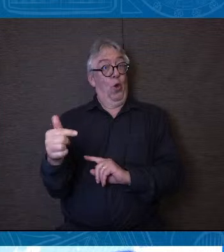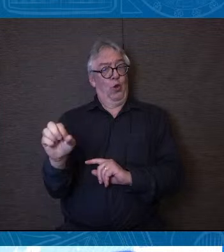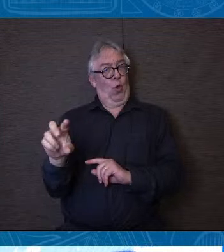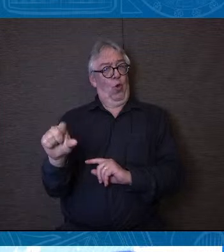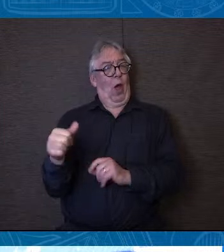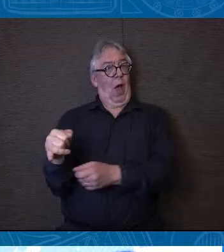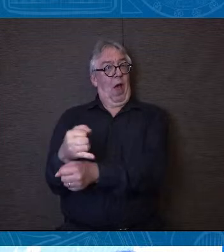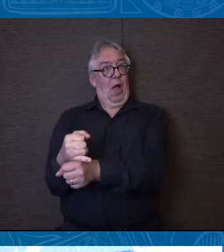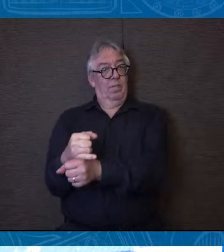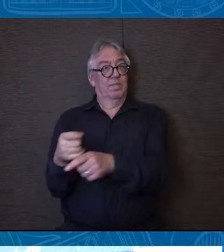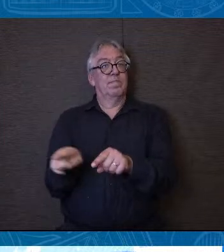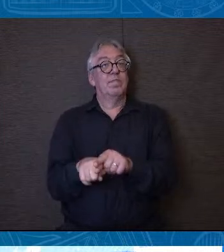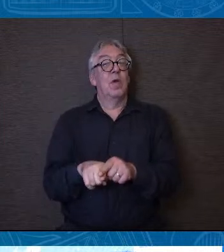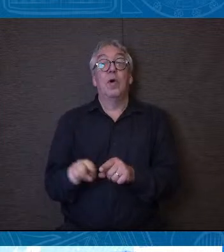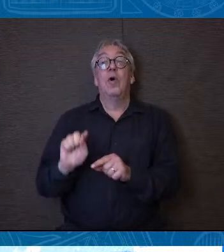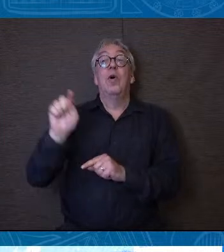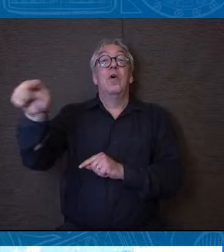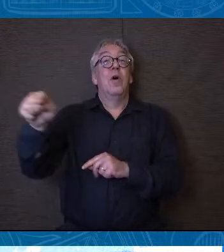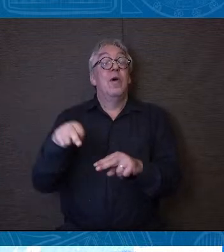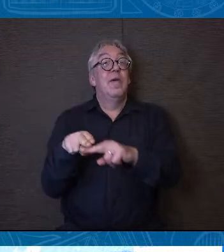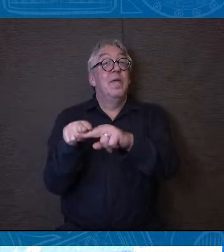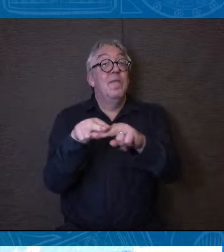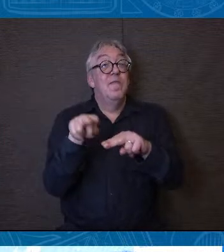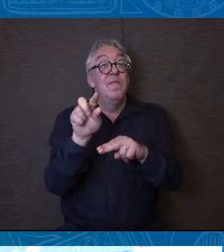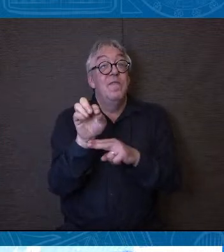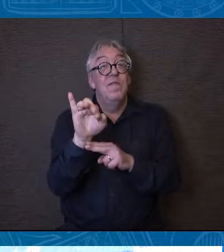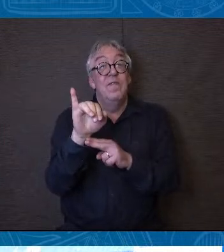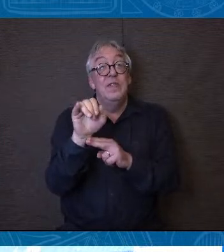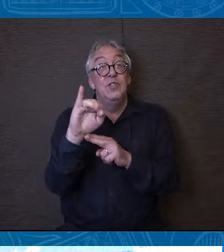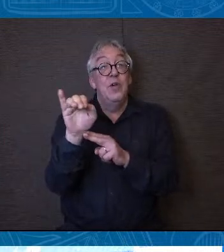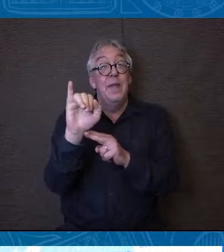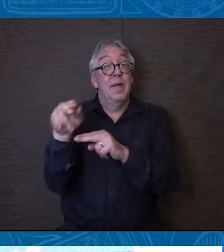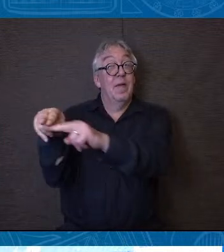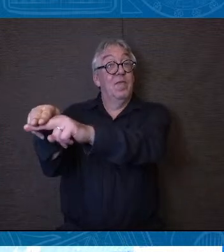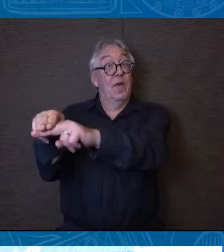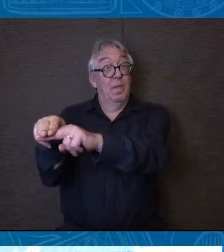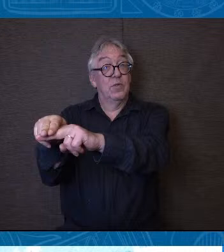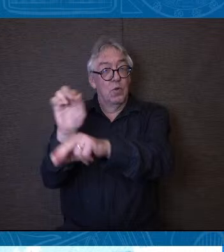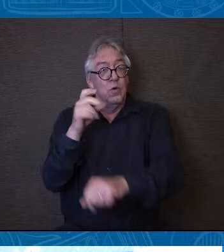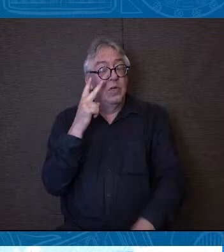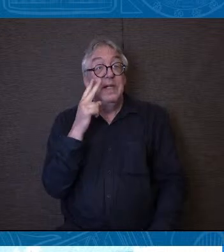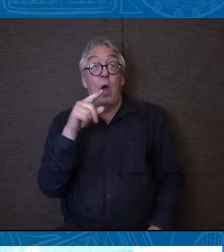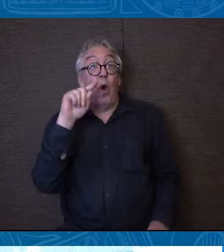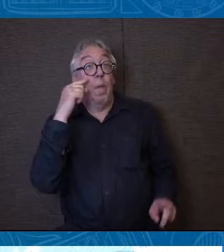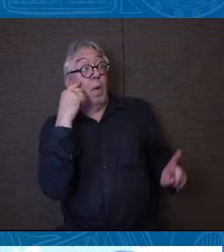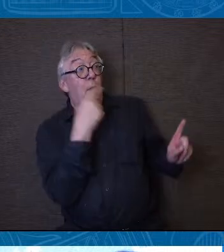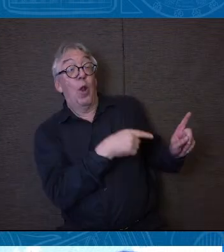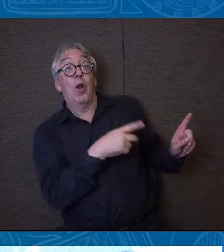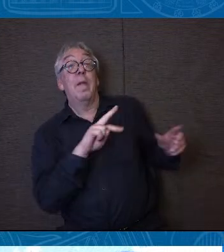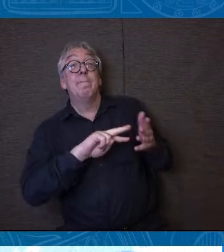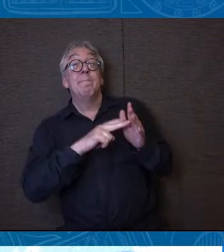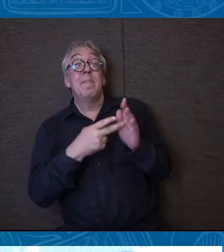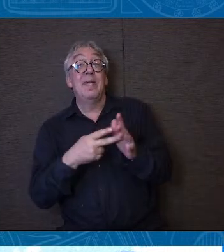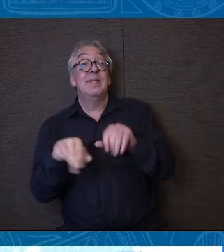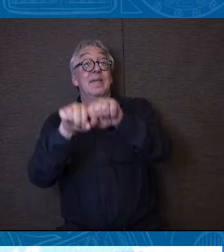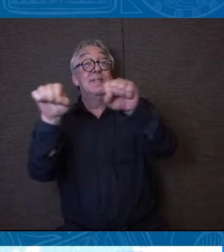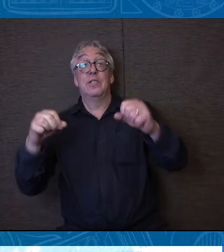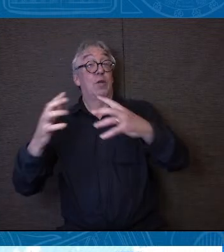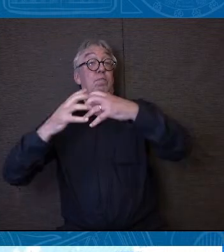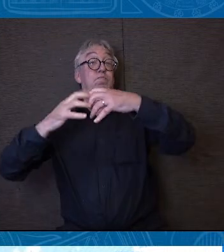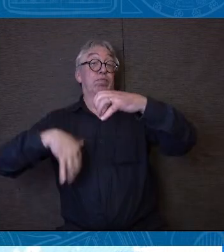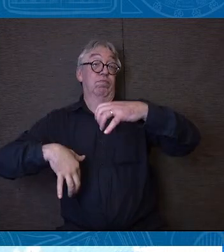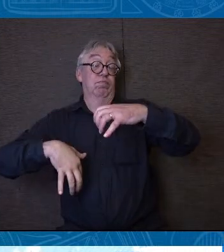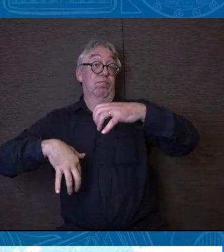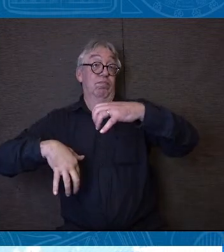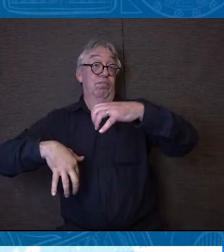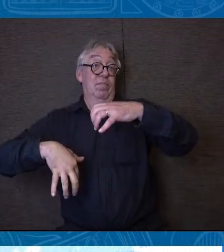for Fiji as a pilot as well. You will see the places where there is purple, the coverage is not there. What it means that the